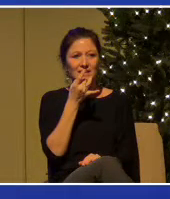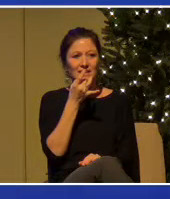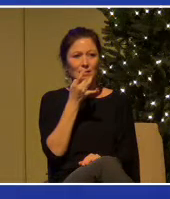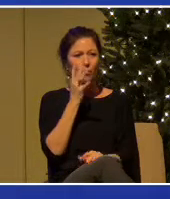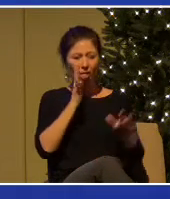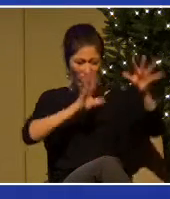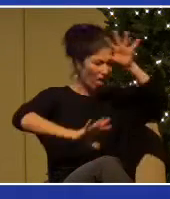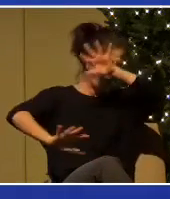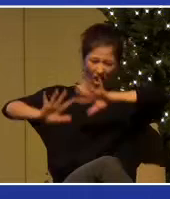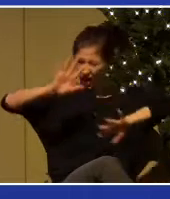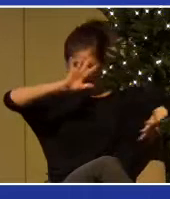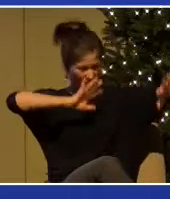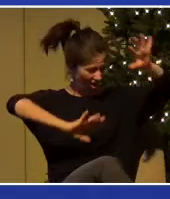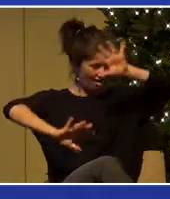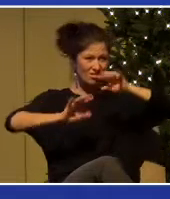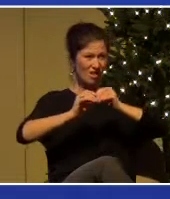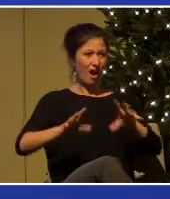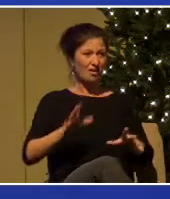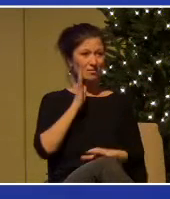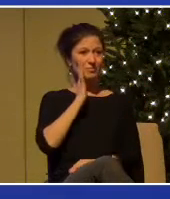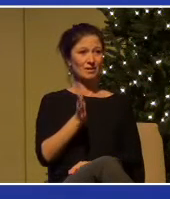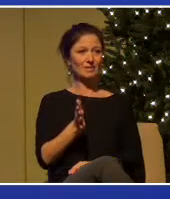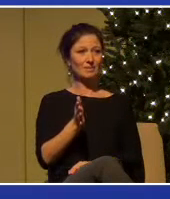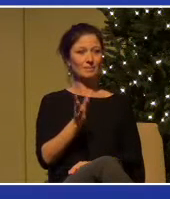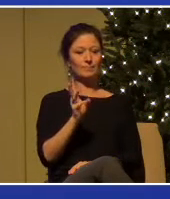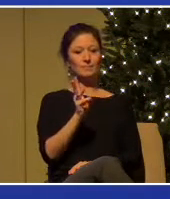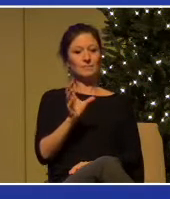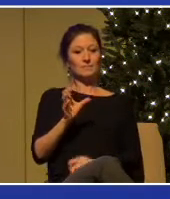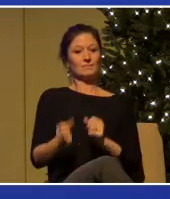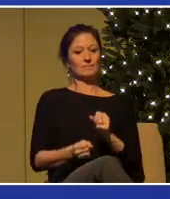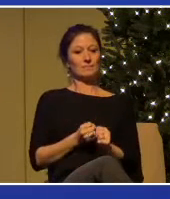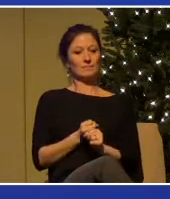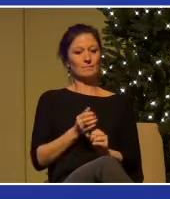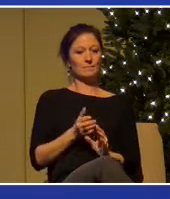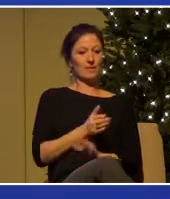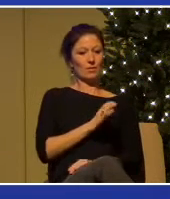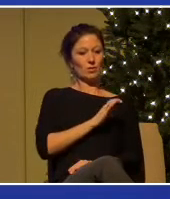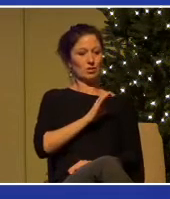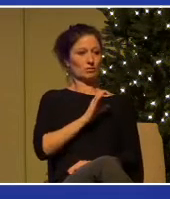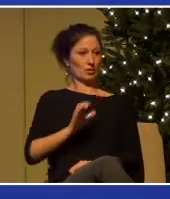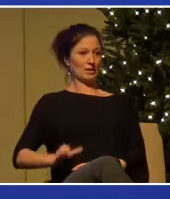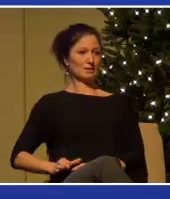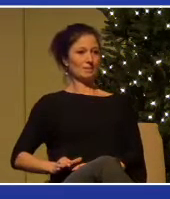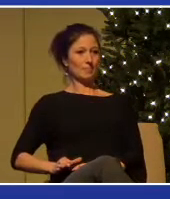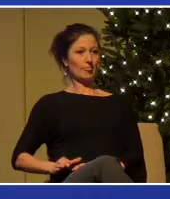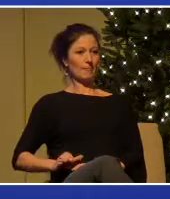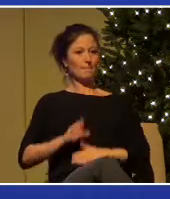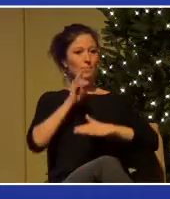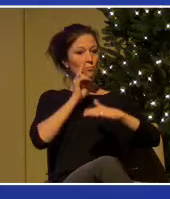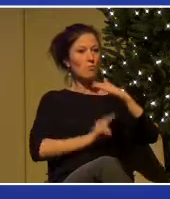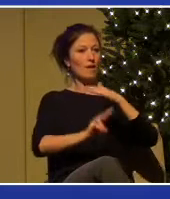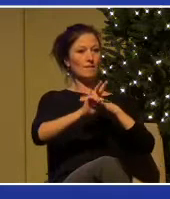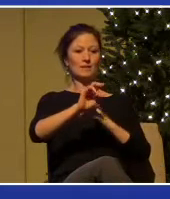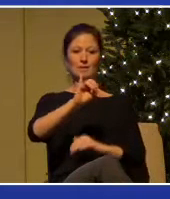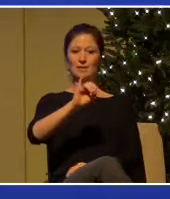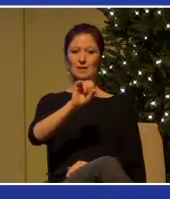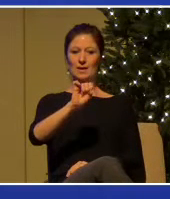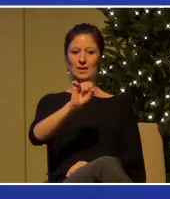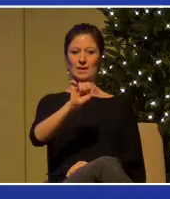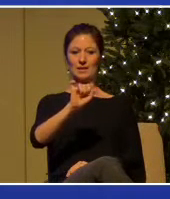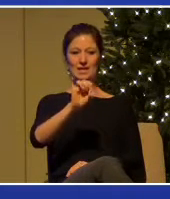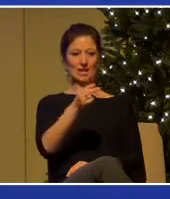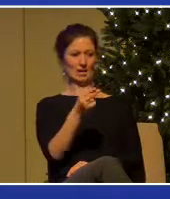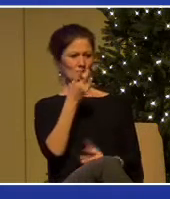lost. And 600 years before Jesus, the prophet Isaiah saw that a people was lost and